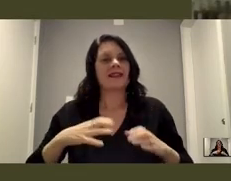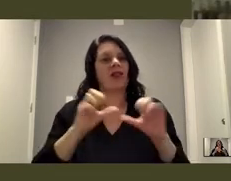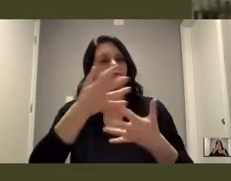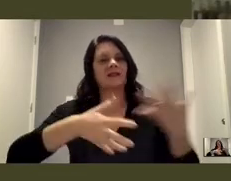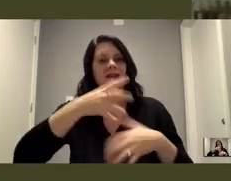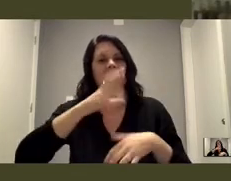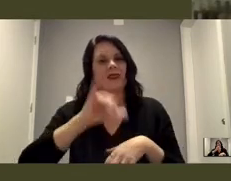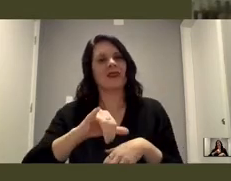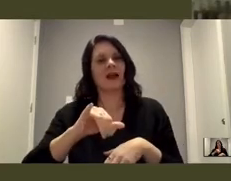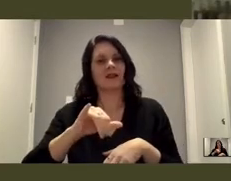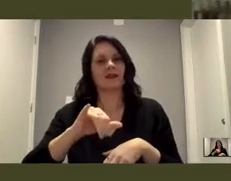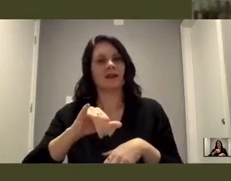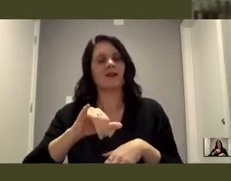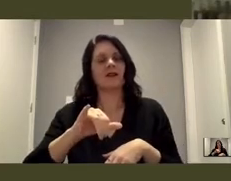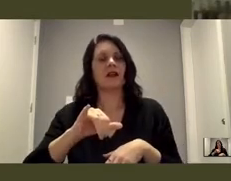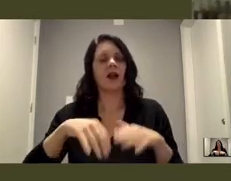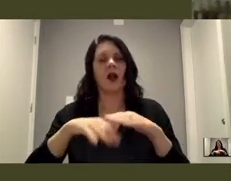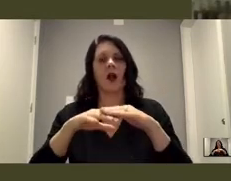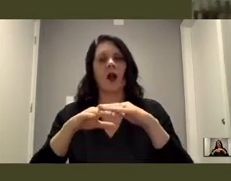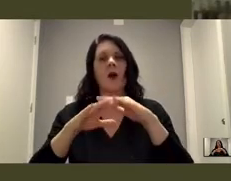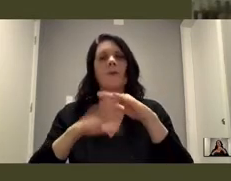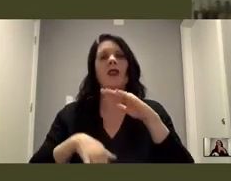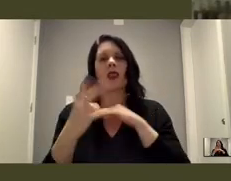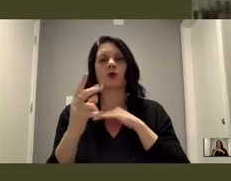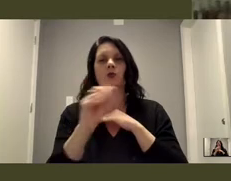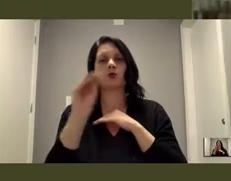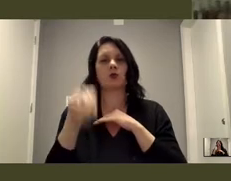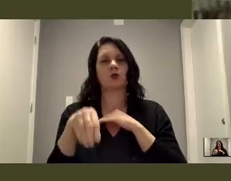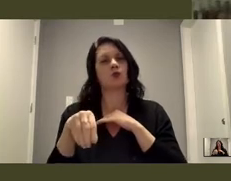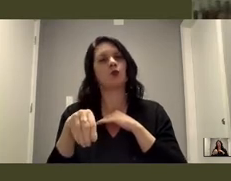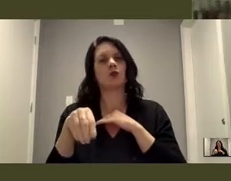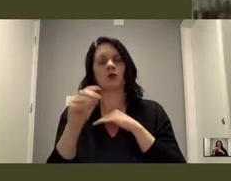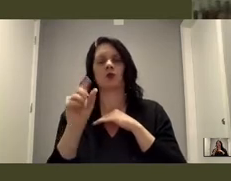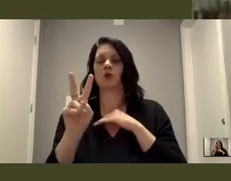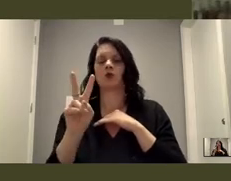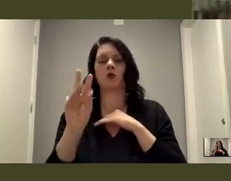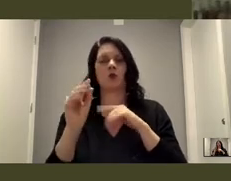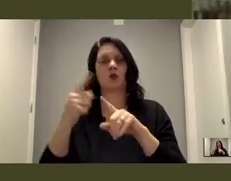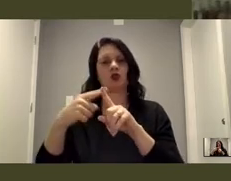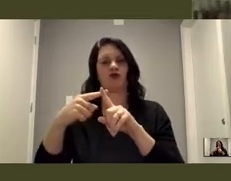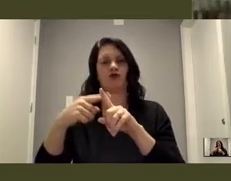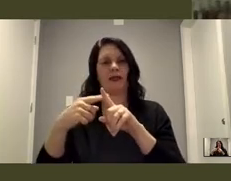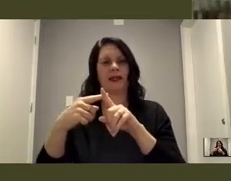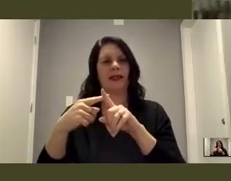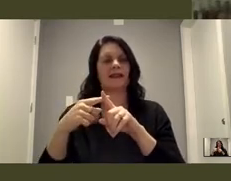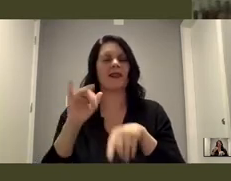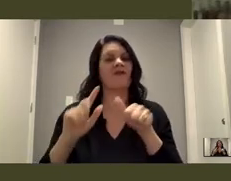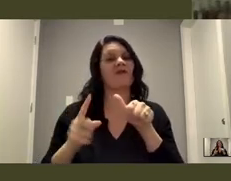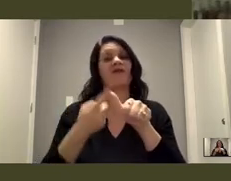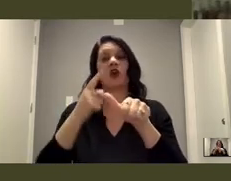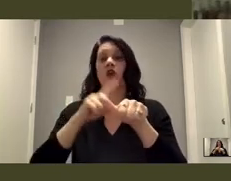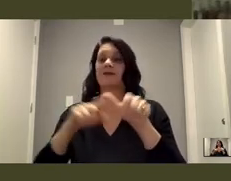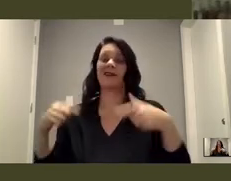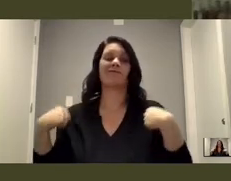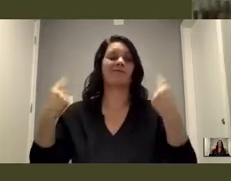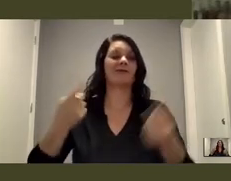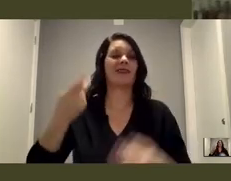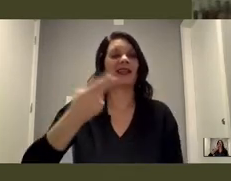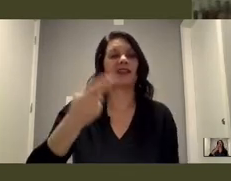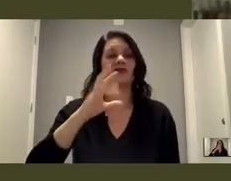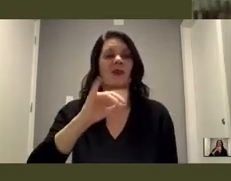below 2 degrees plus. This is for the first time that happened in the history of the, the climate discussions.